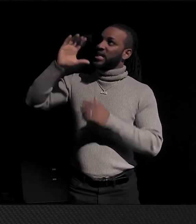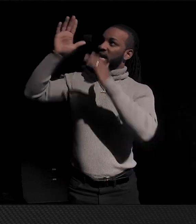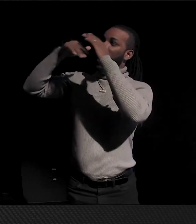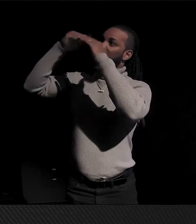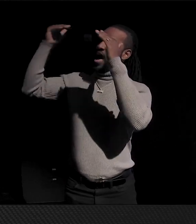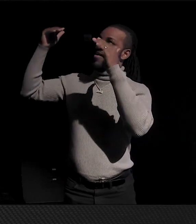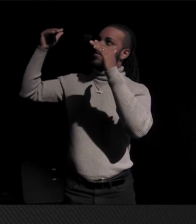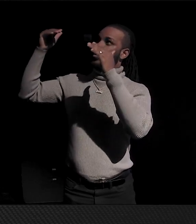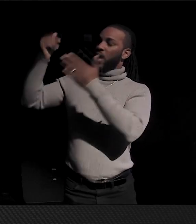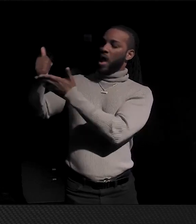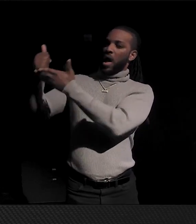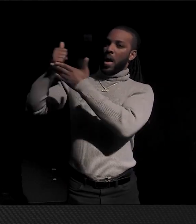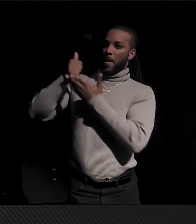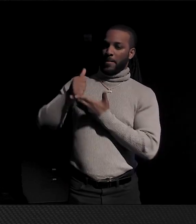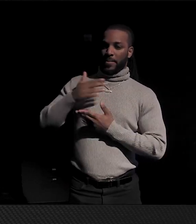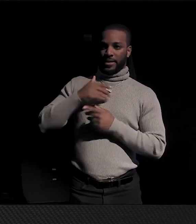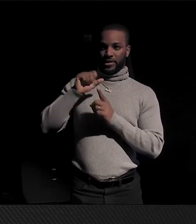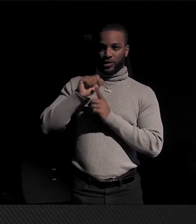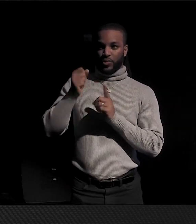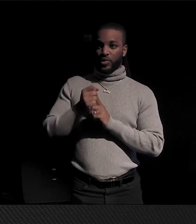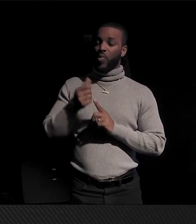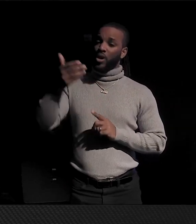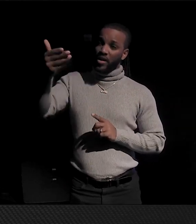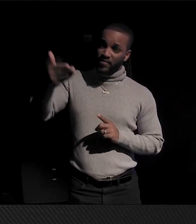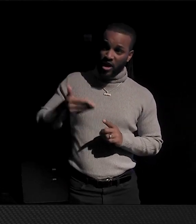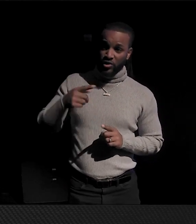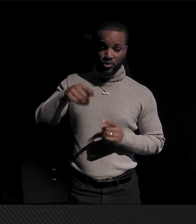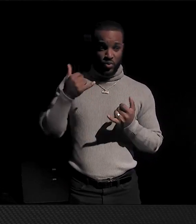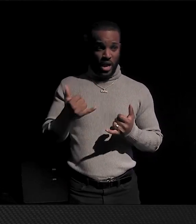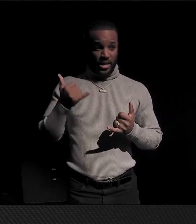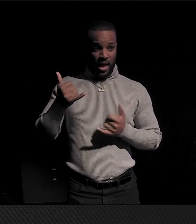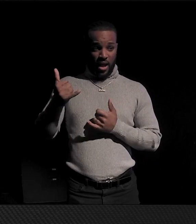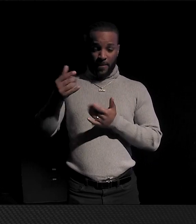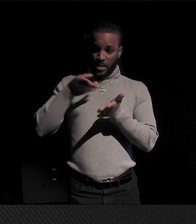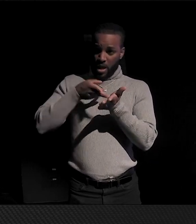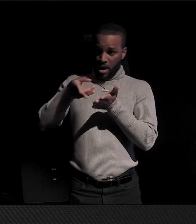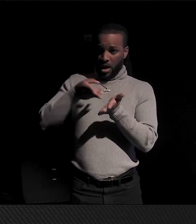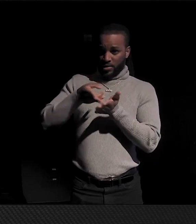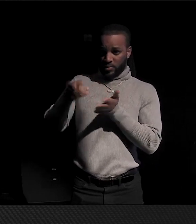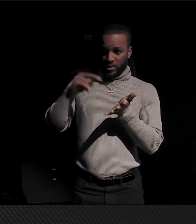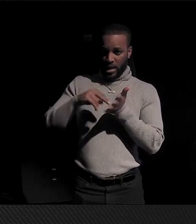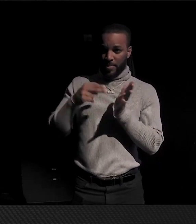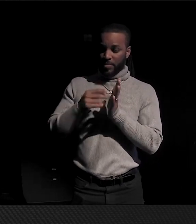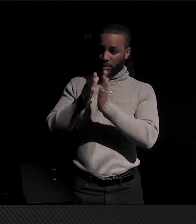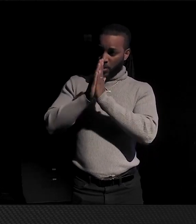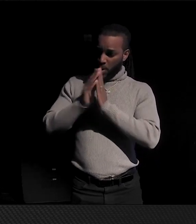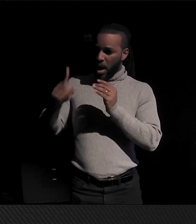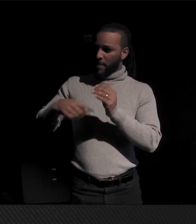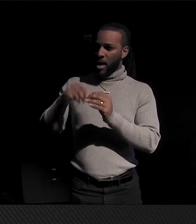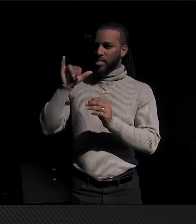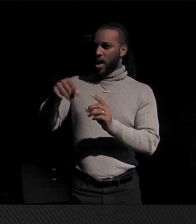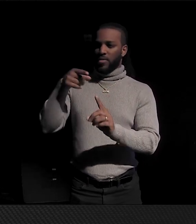that circumstance right now. So I just want to invite you to be really honest about what that is and begin to pray that now. What